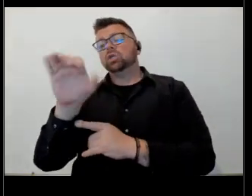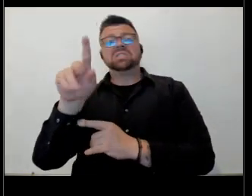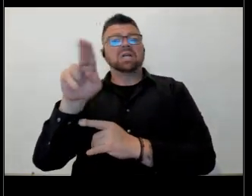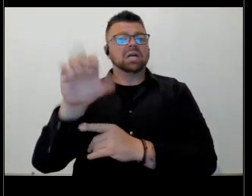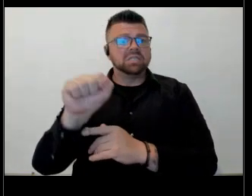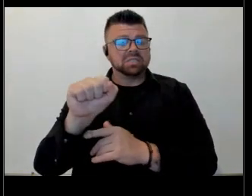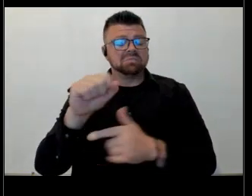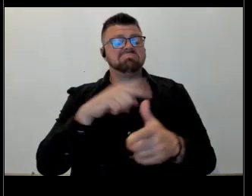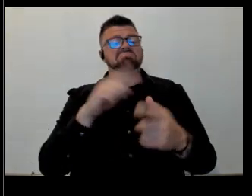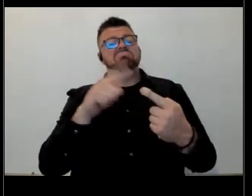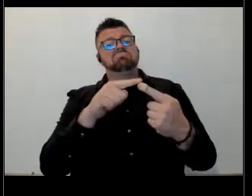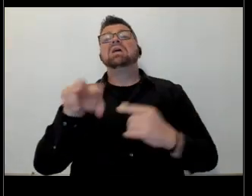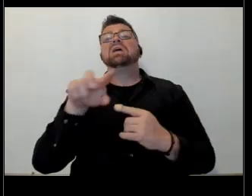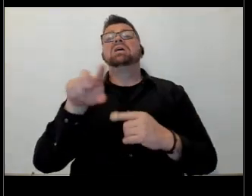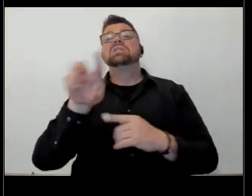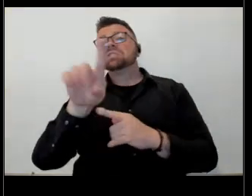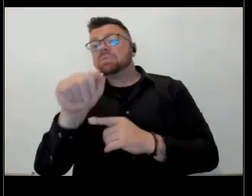categories.